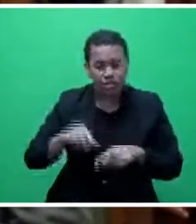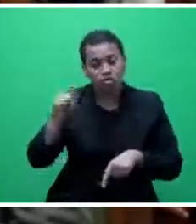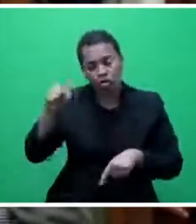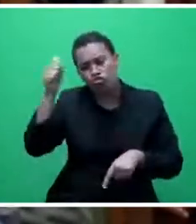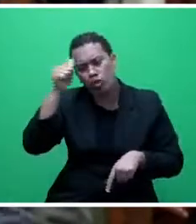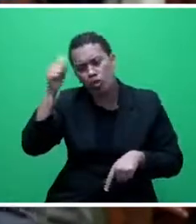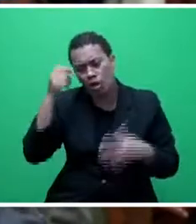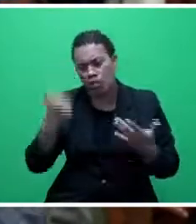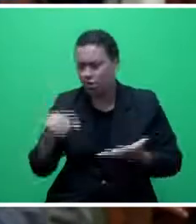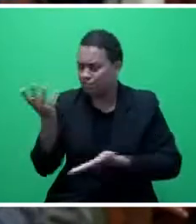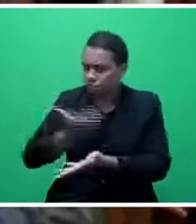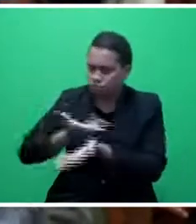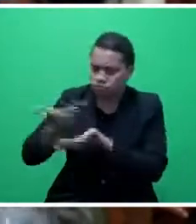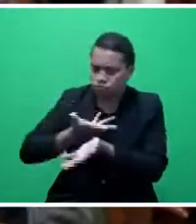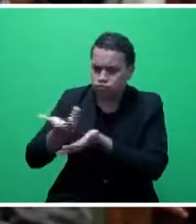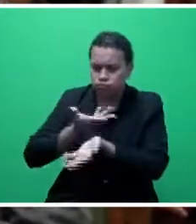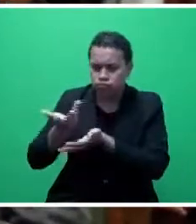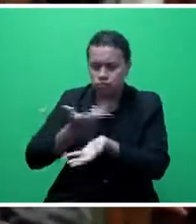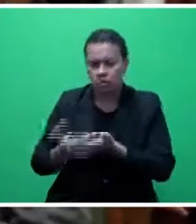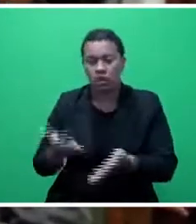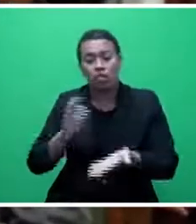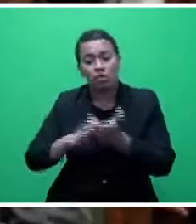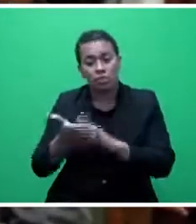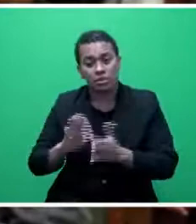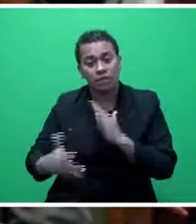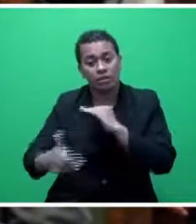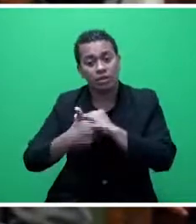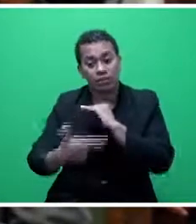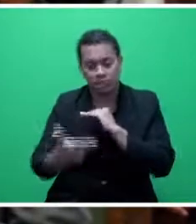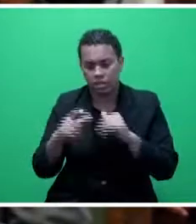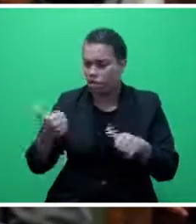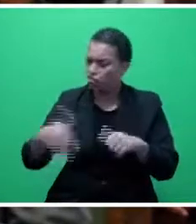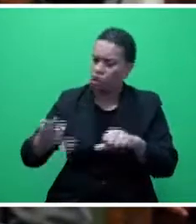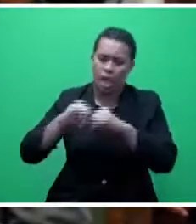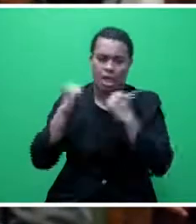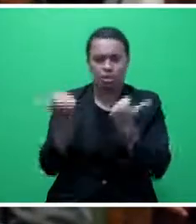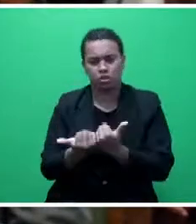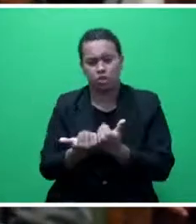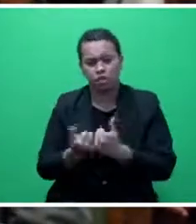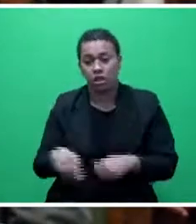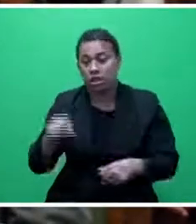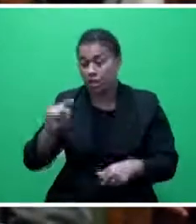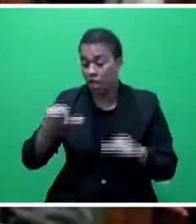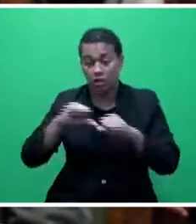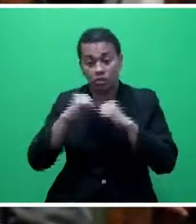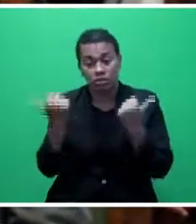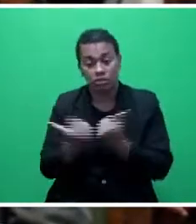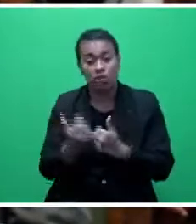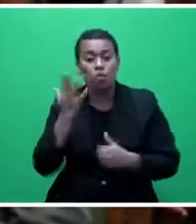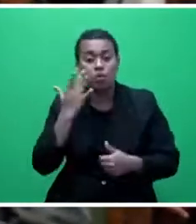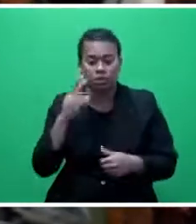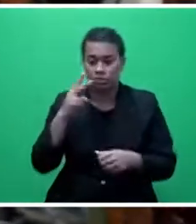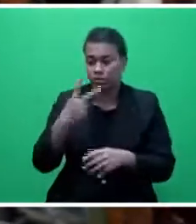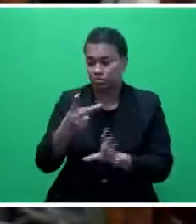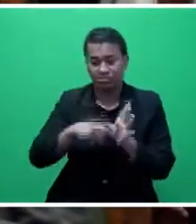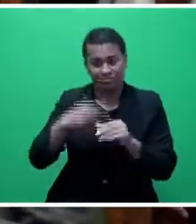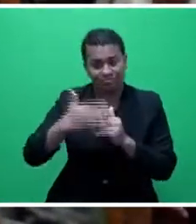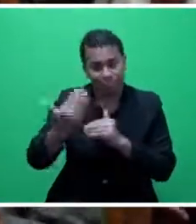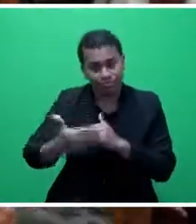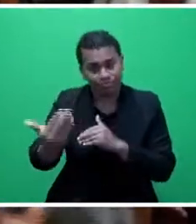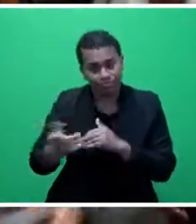discussed this at the Public Accounts Committee level. There is an agreement in place. That agreement comes off in 2 years' time. We had a 10-year